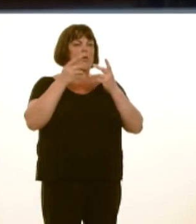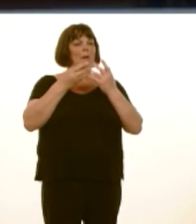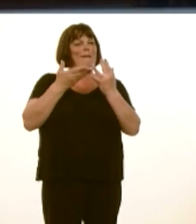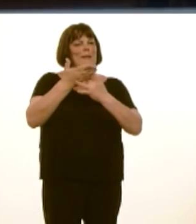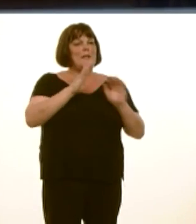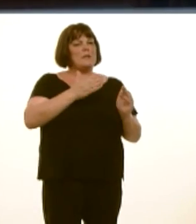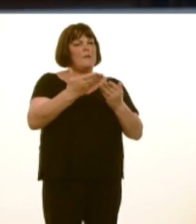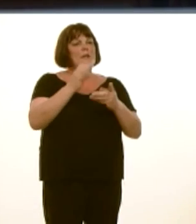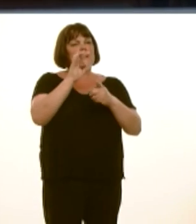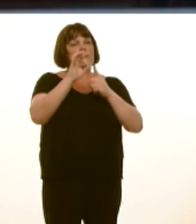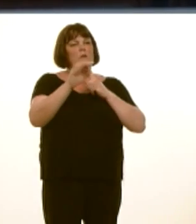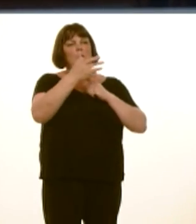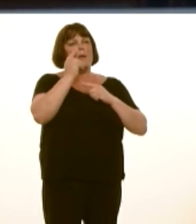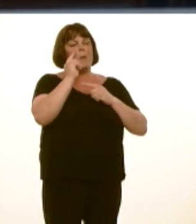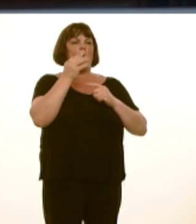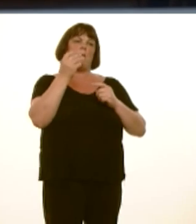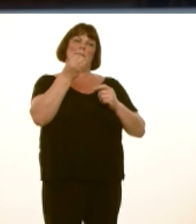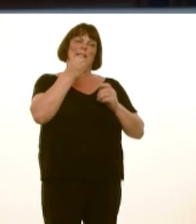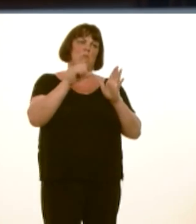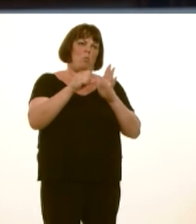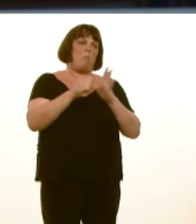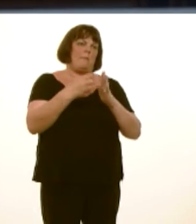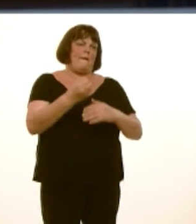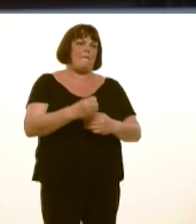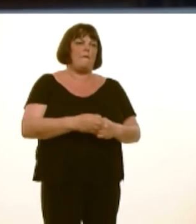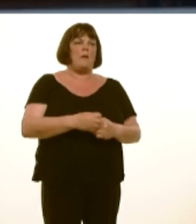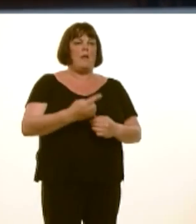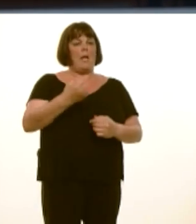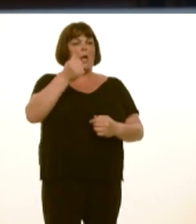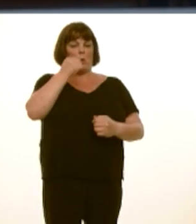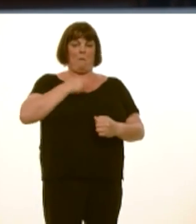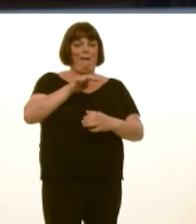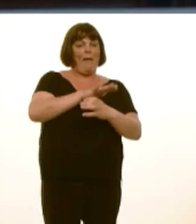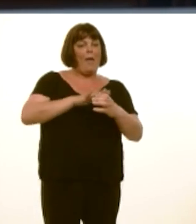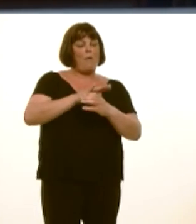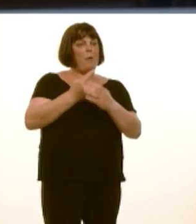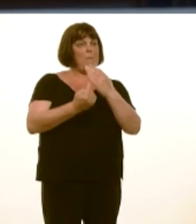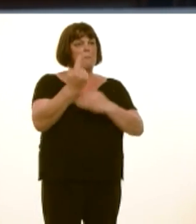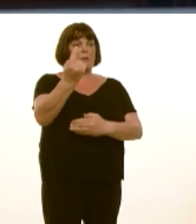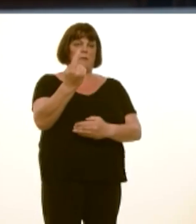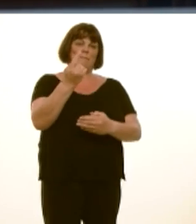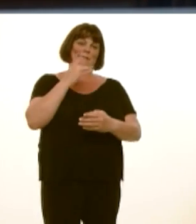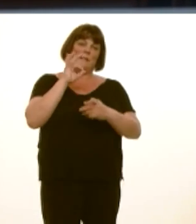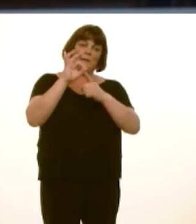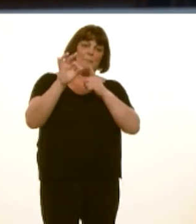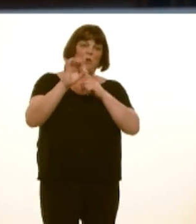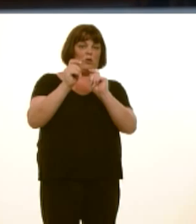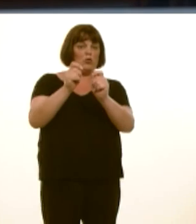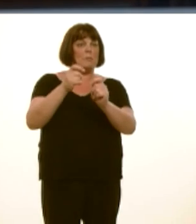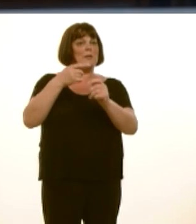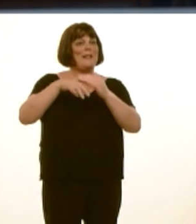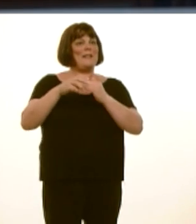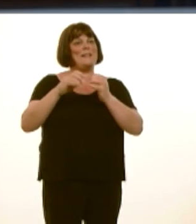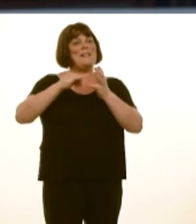in particular for those suffering from eating disorders. And I currently have a constituent who is under specialist treatment now in